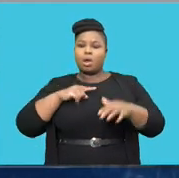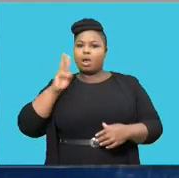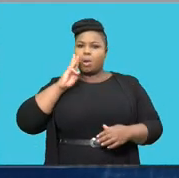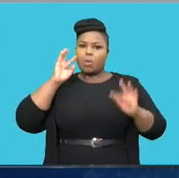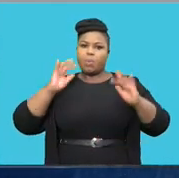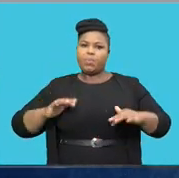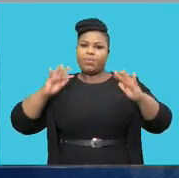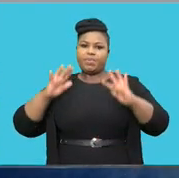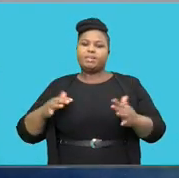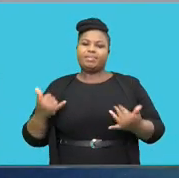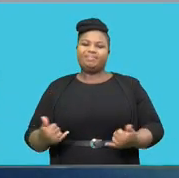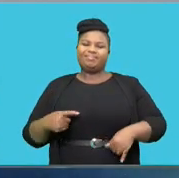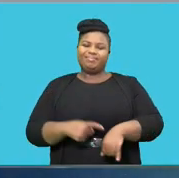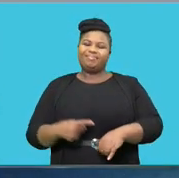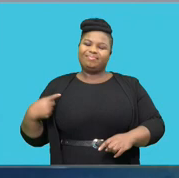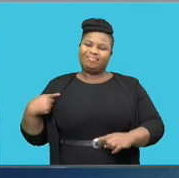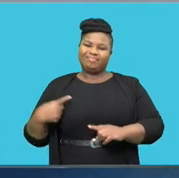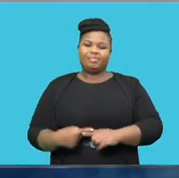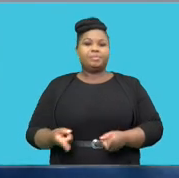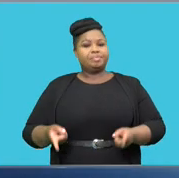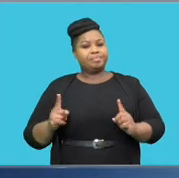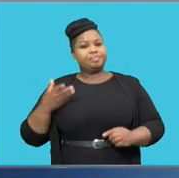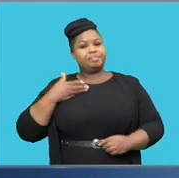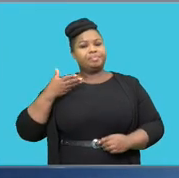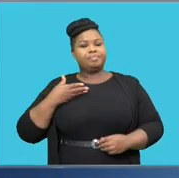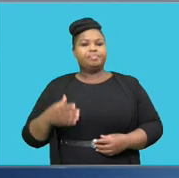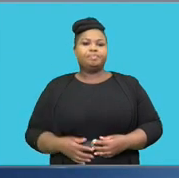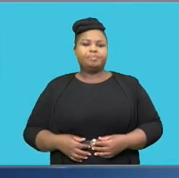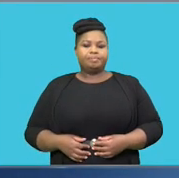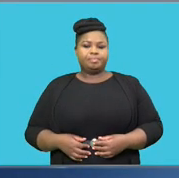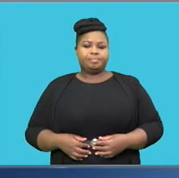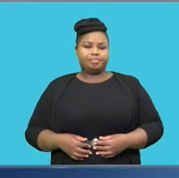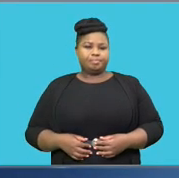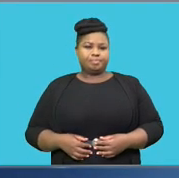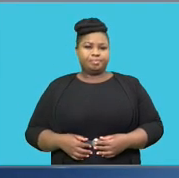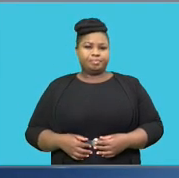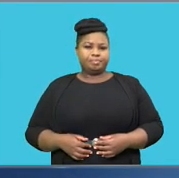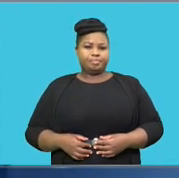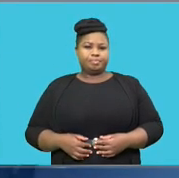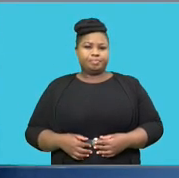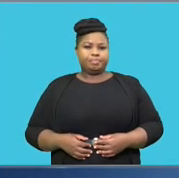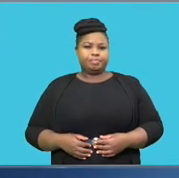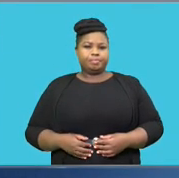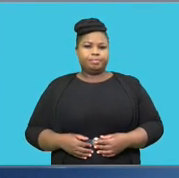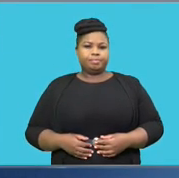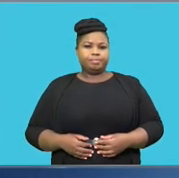haholo tatelong ya jwale ka ha pula e nele ka matla mathwasong a beke ena e hodimo.